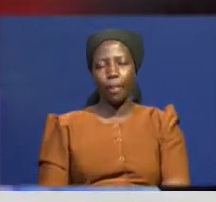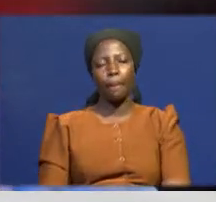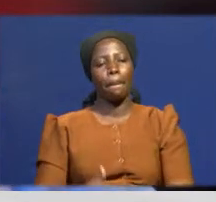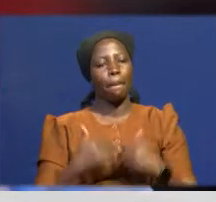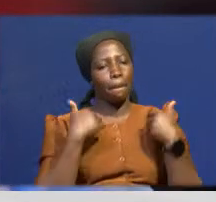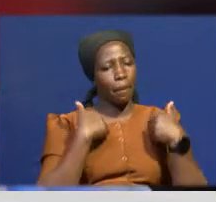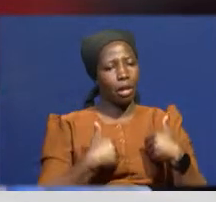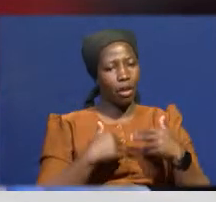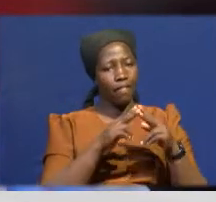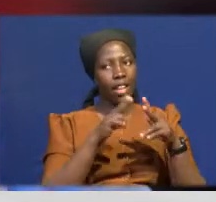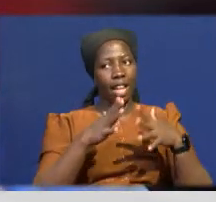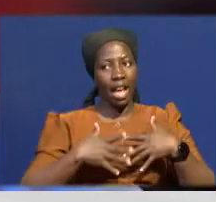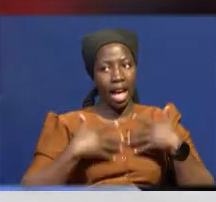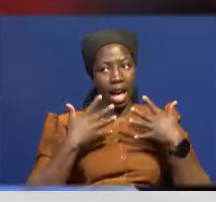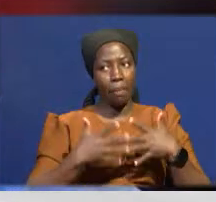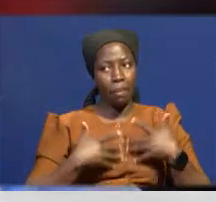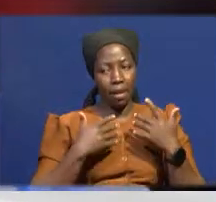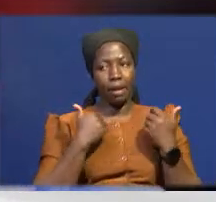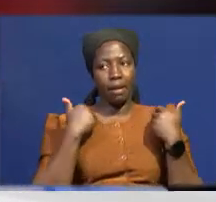I'm very glad and I'm very proud